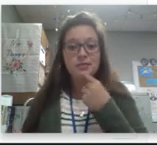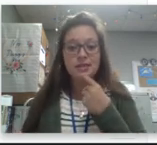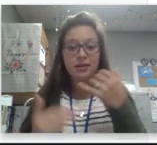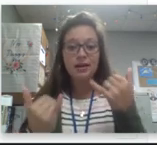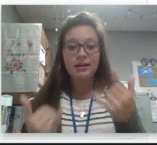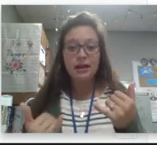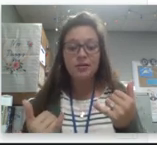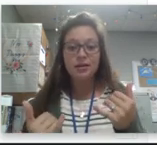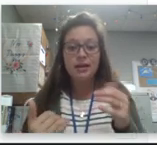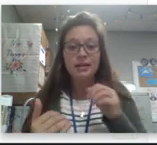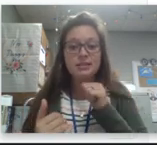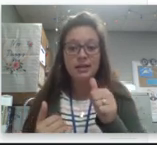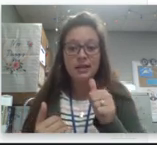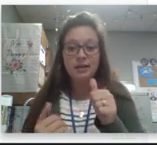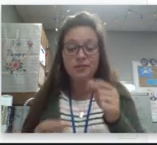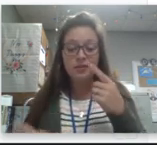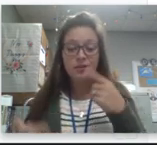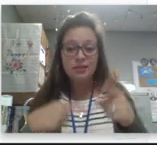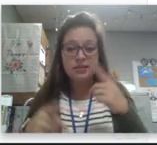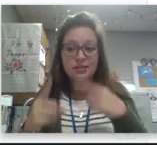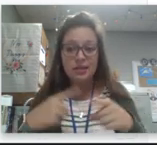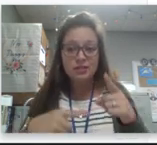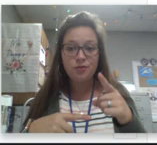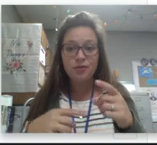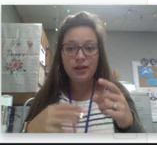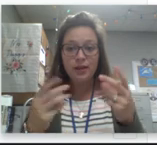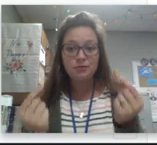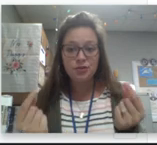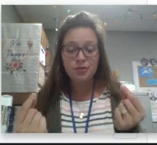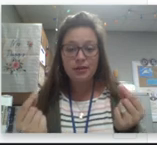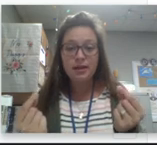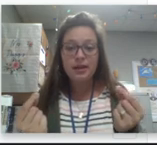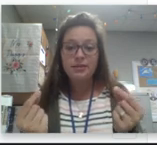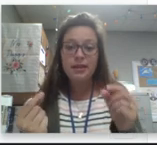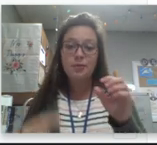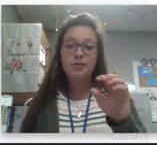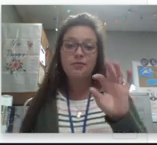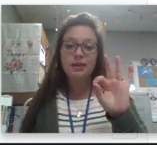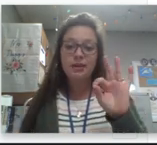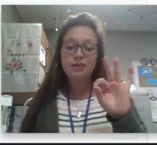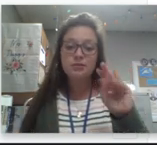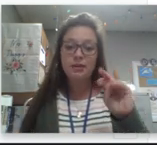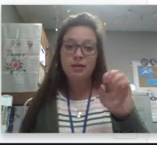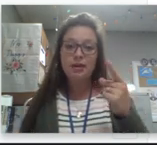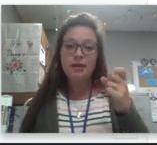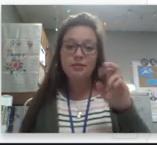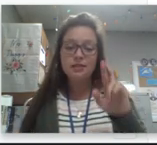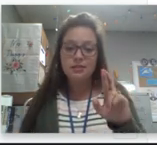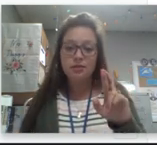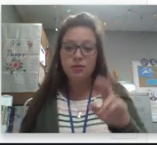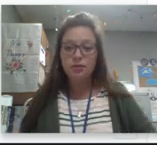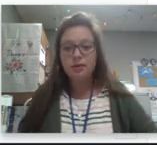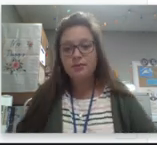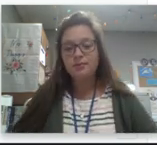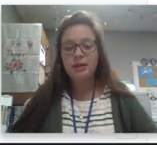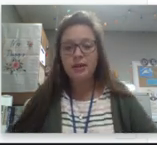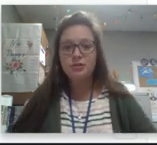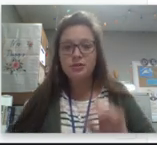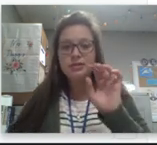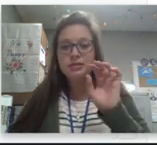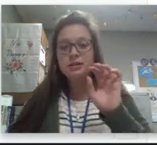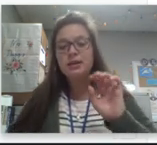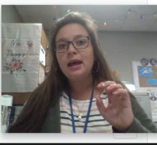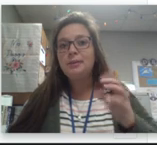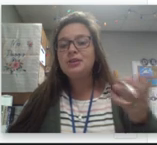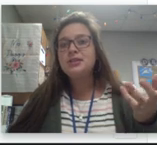that I'm saying right now, instead of using the signs for it like I'm doing, they would fingerspell every single word. They